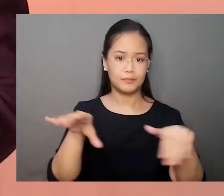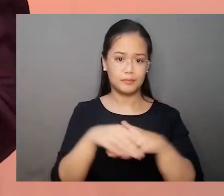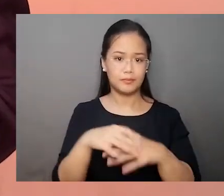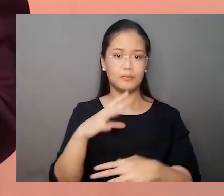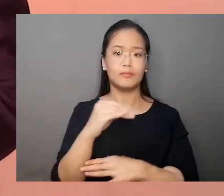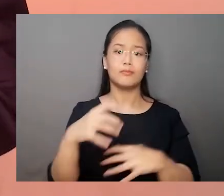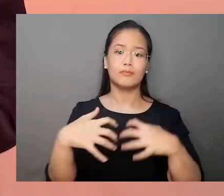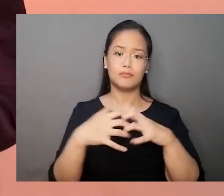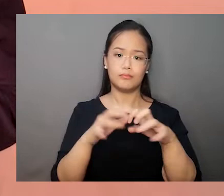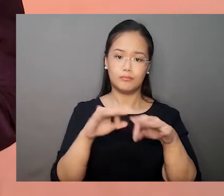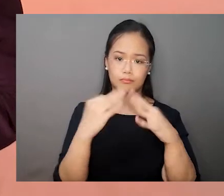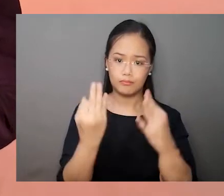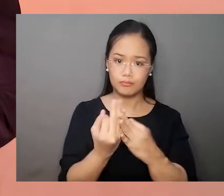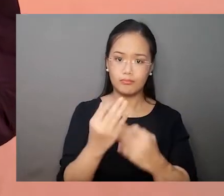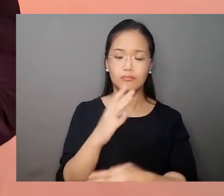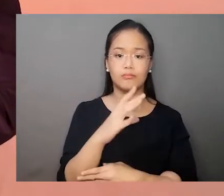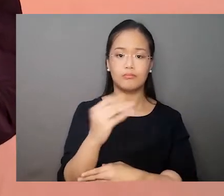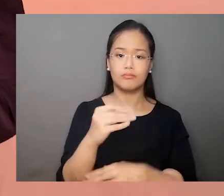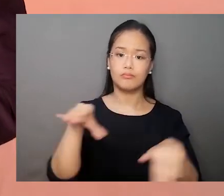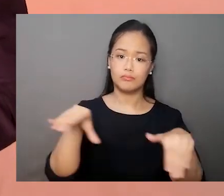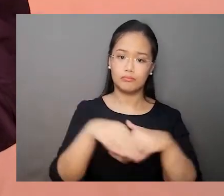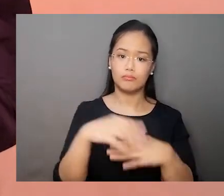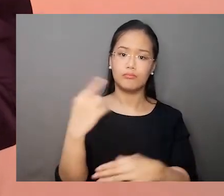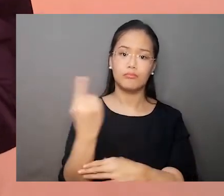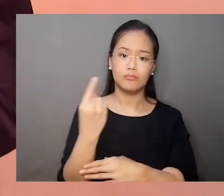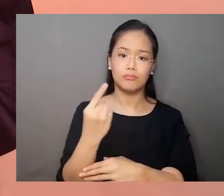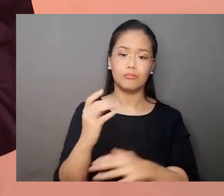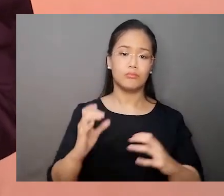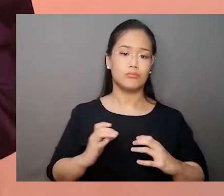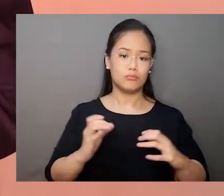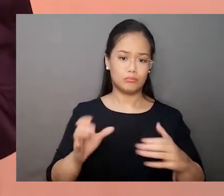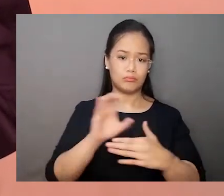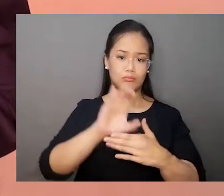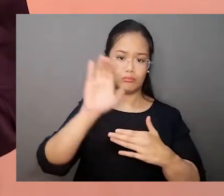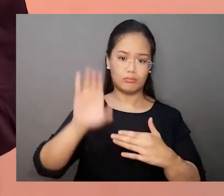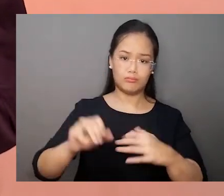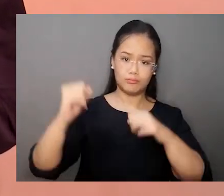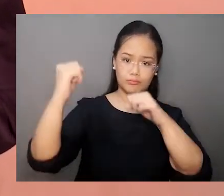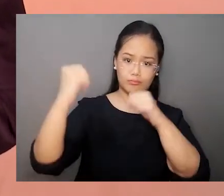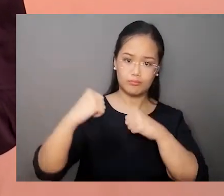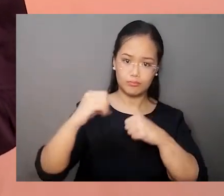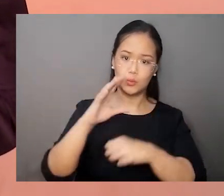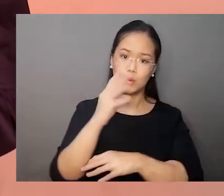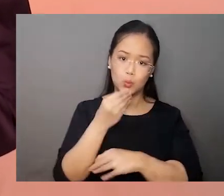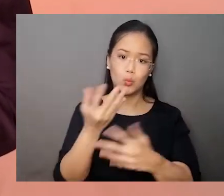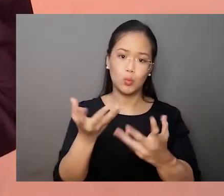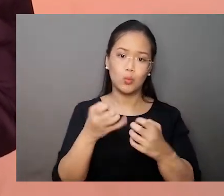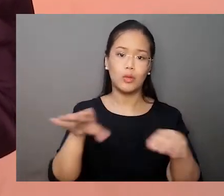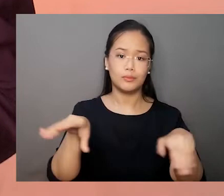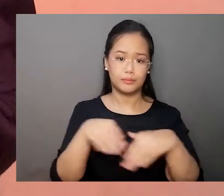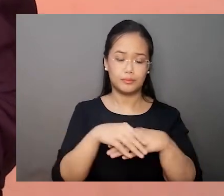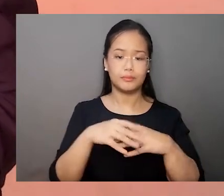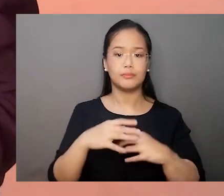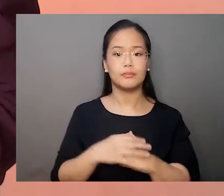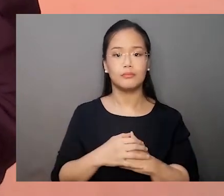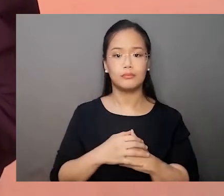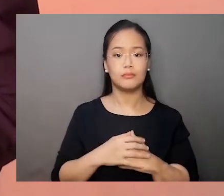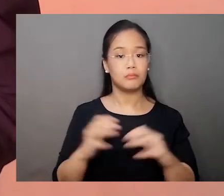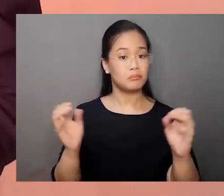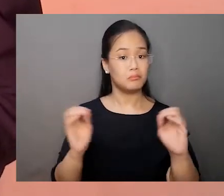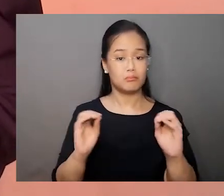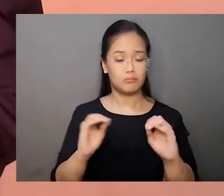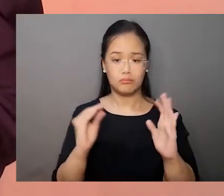family, and to be married only with free and full consent of the intending spouses. It did not